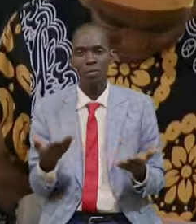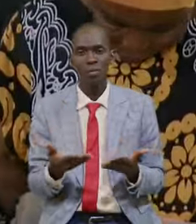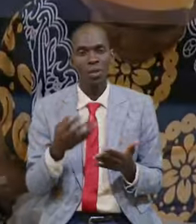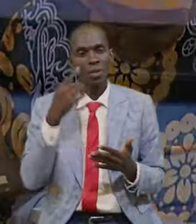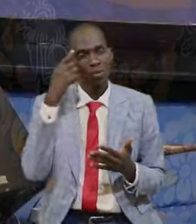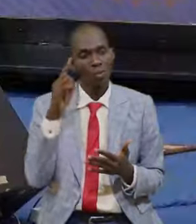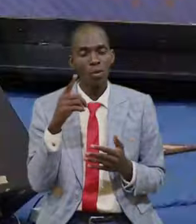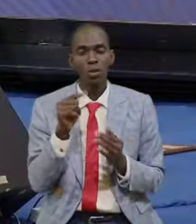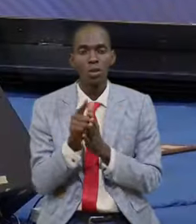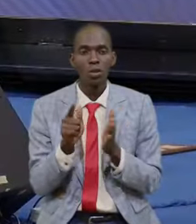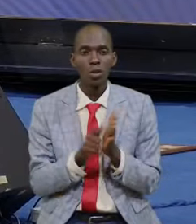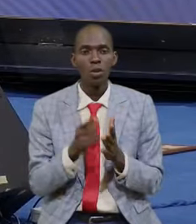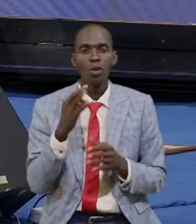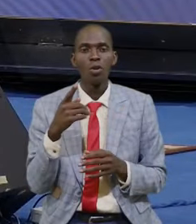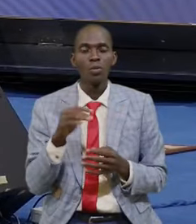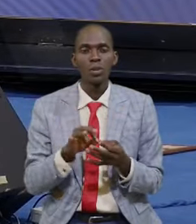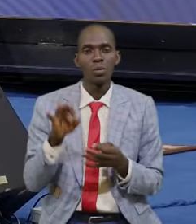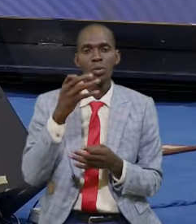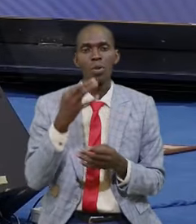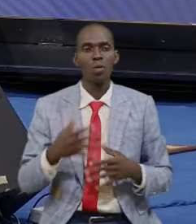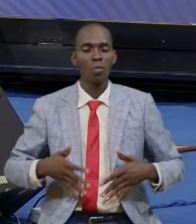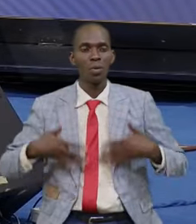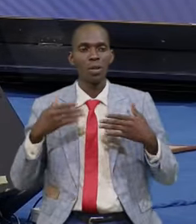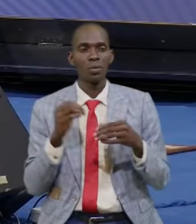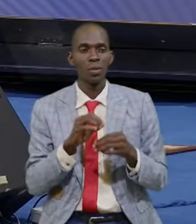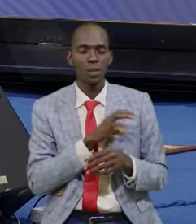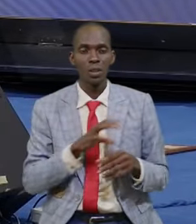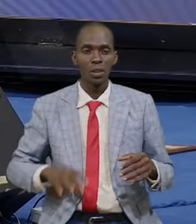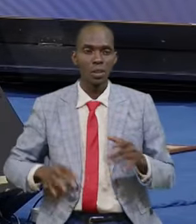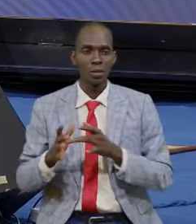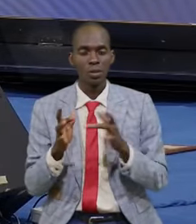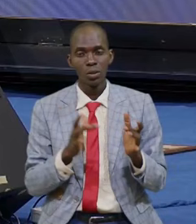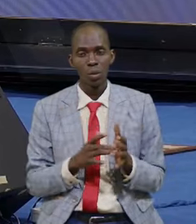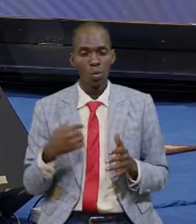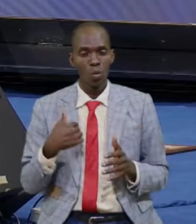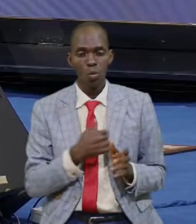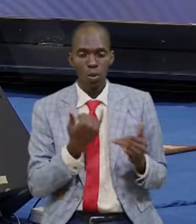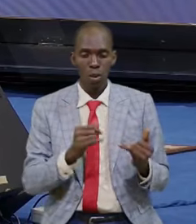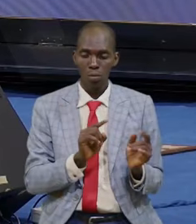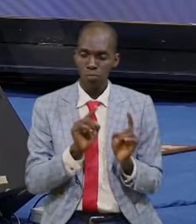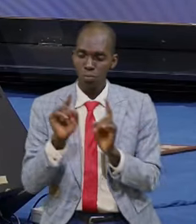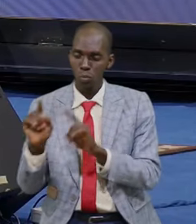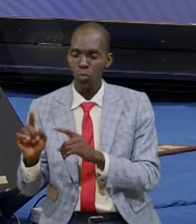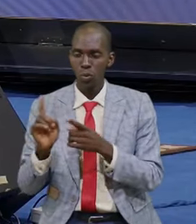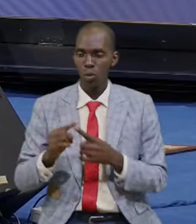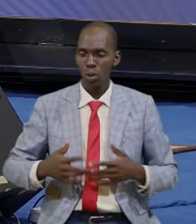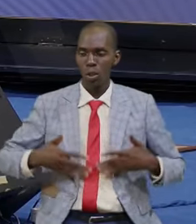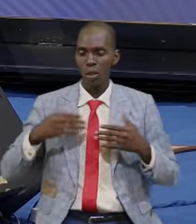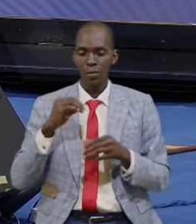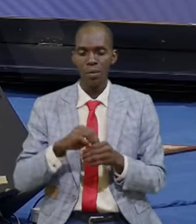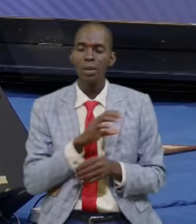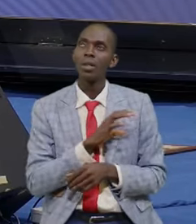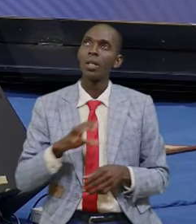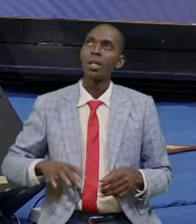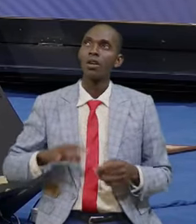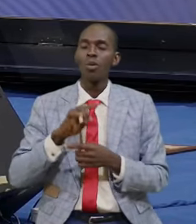the Spirit of life in Christ, we come to life in Christ when we turn away from